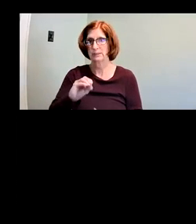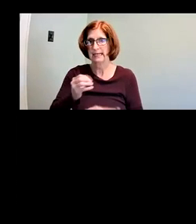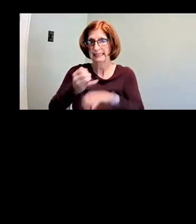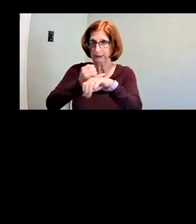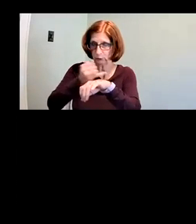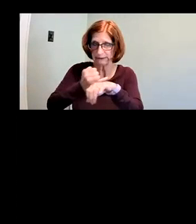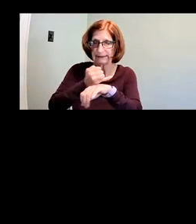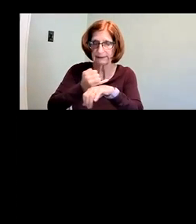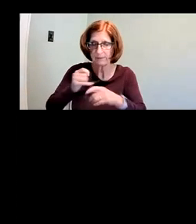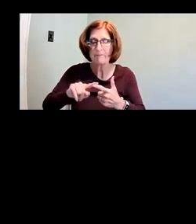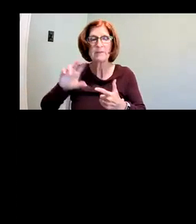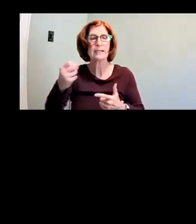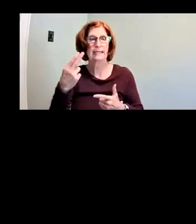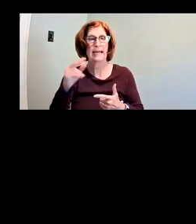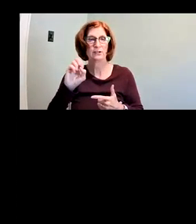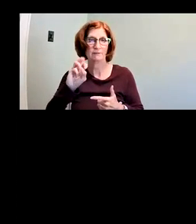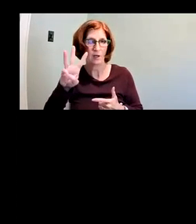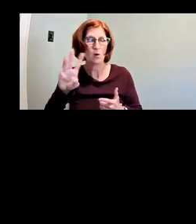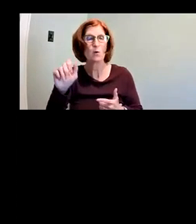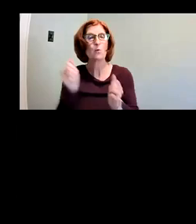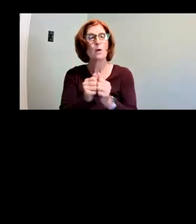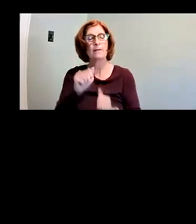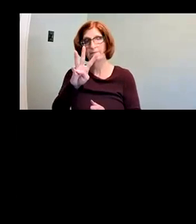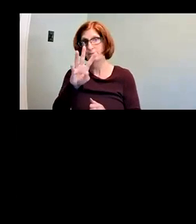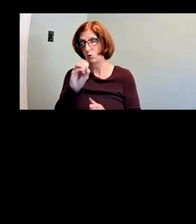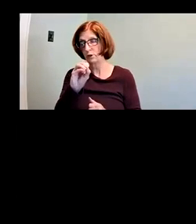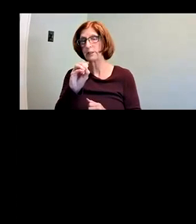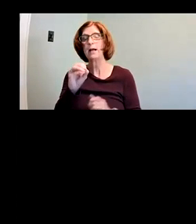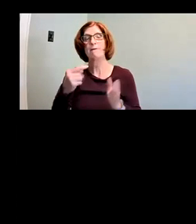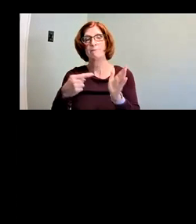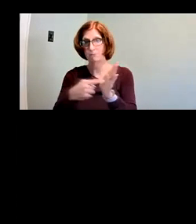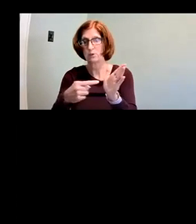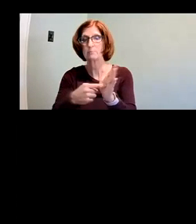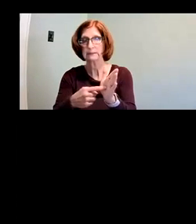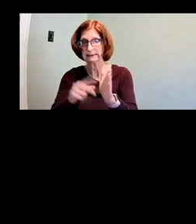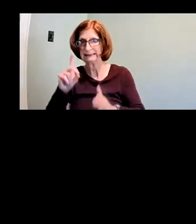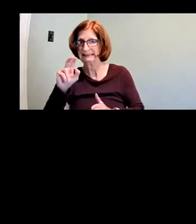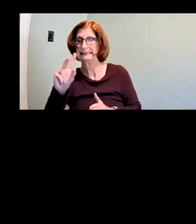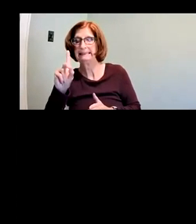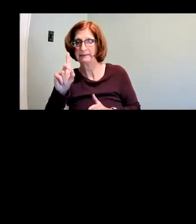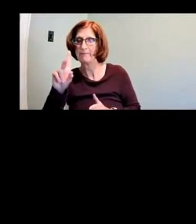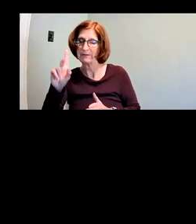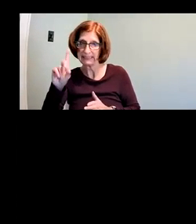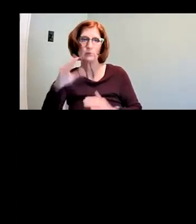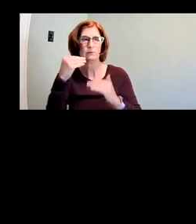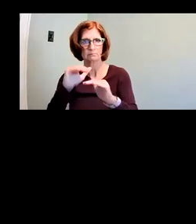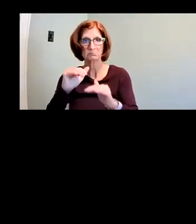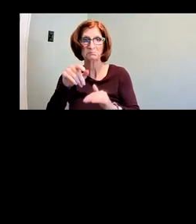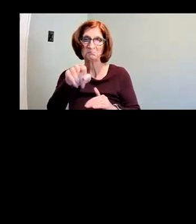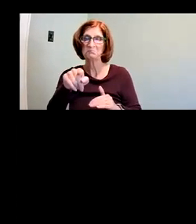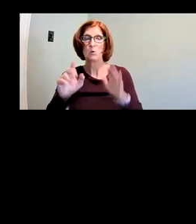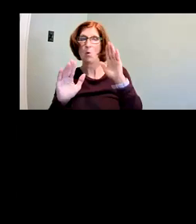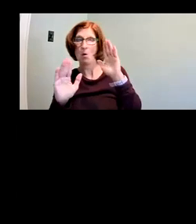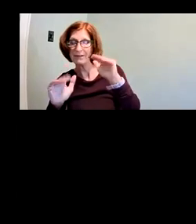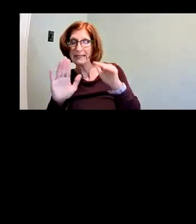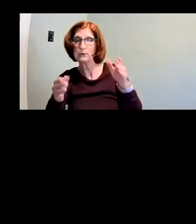flow note with a 40-year term, with a 40-year affordability deed restriction to match. The project's expected to close in